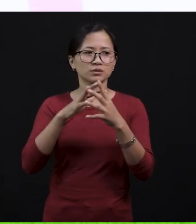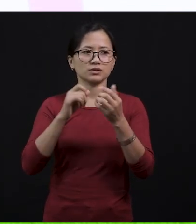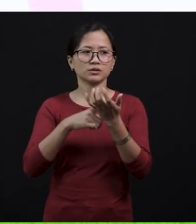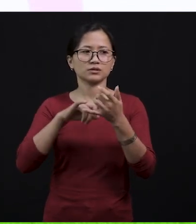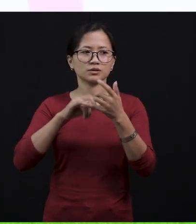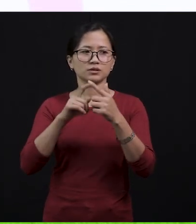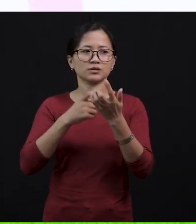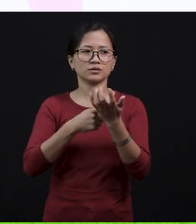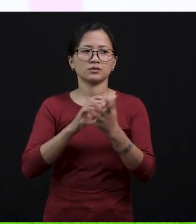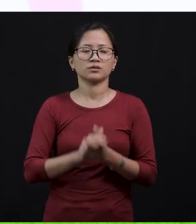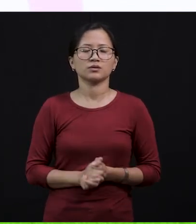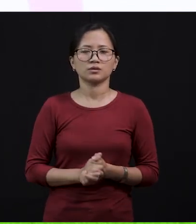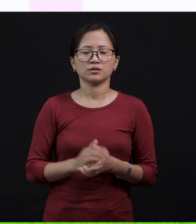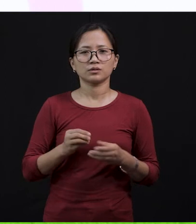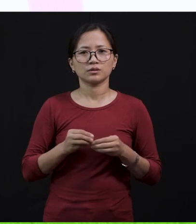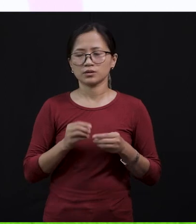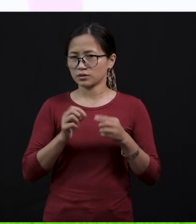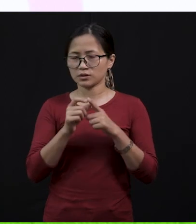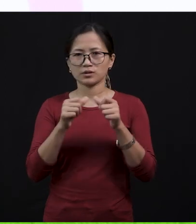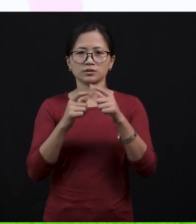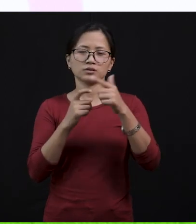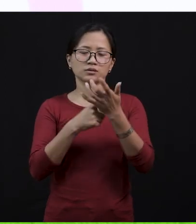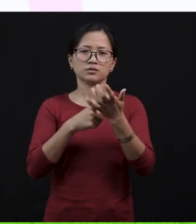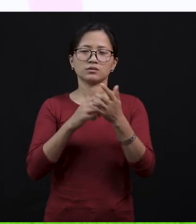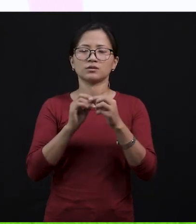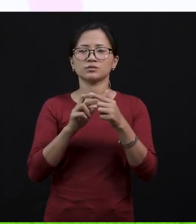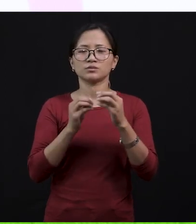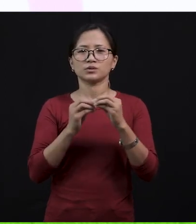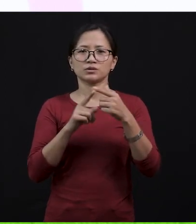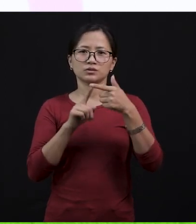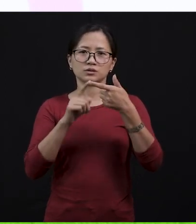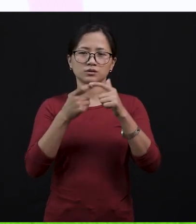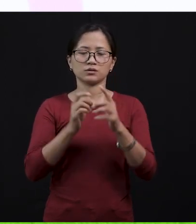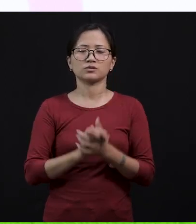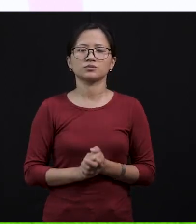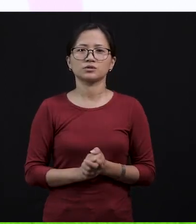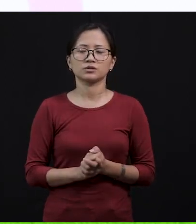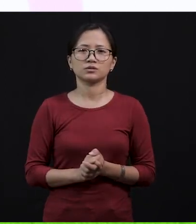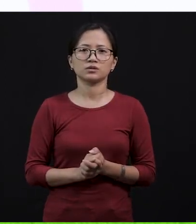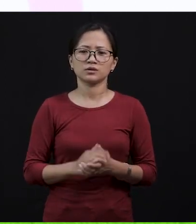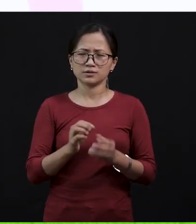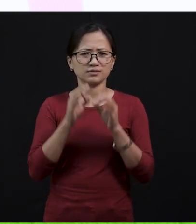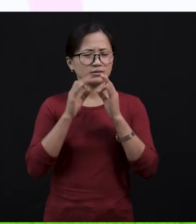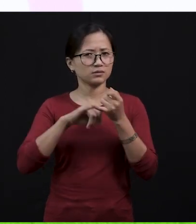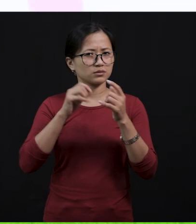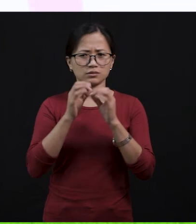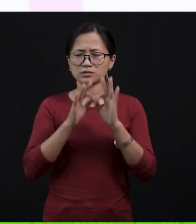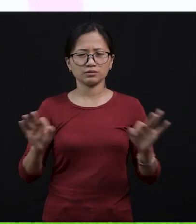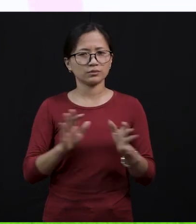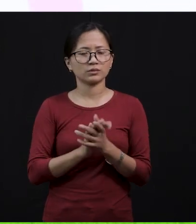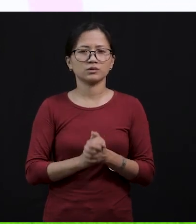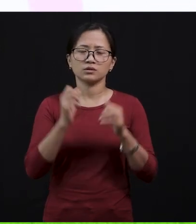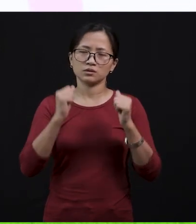These kind of habits that are attributed to human beings. So now let me give you a very simple example here. Maybe by